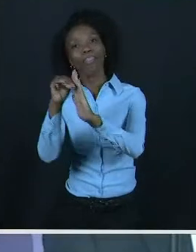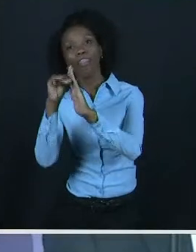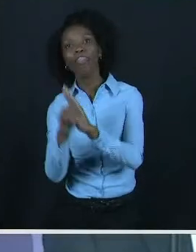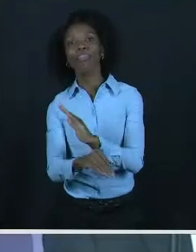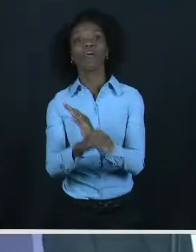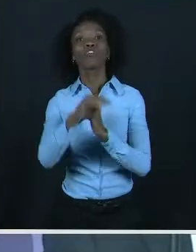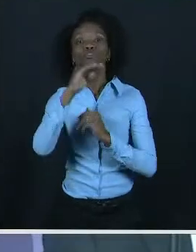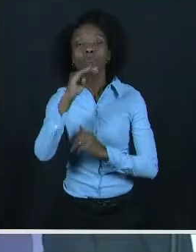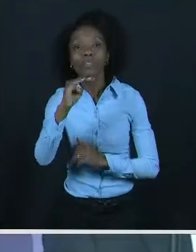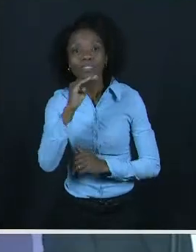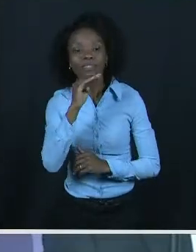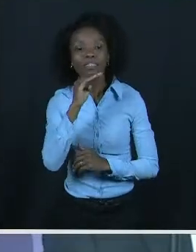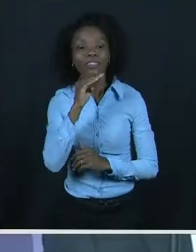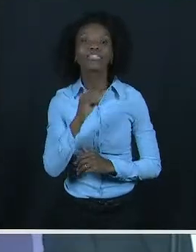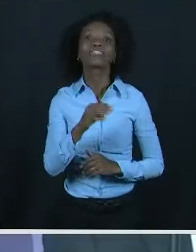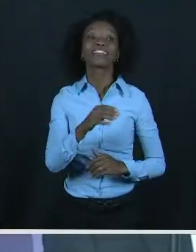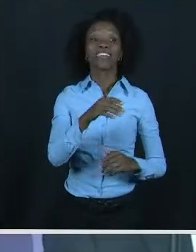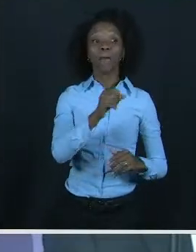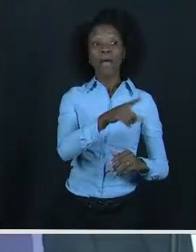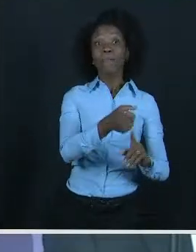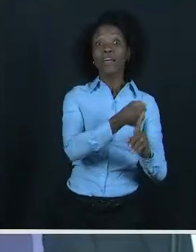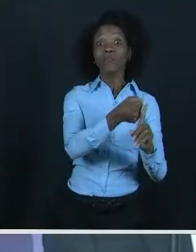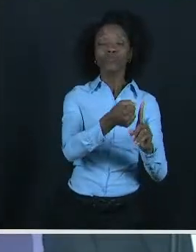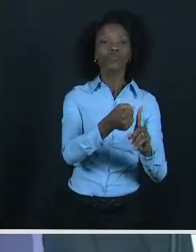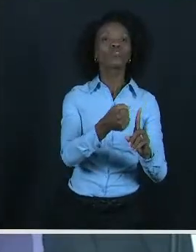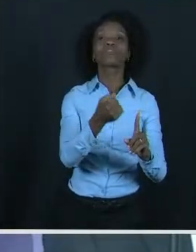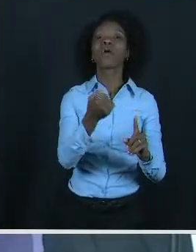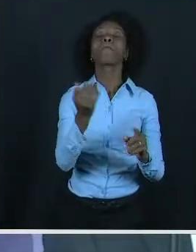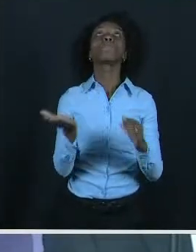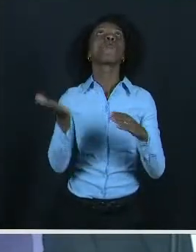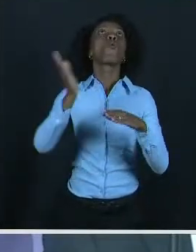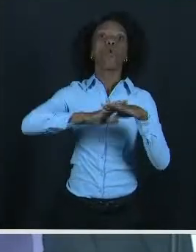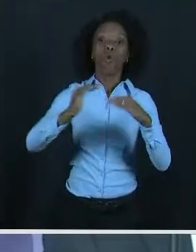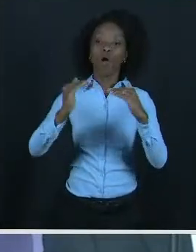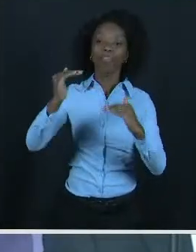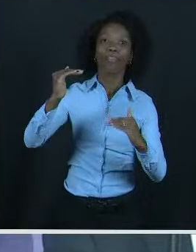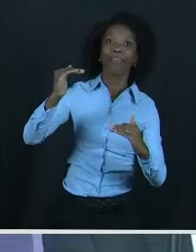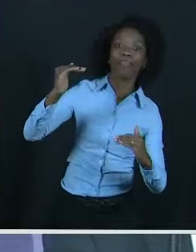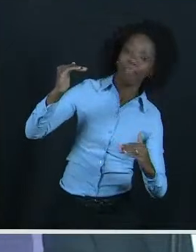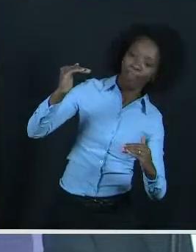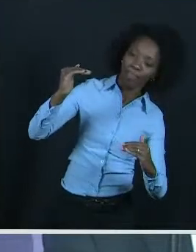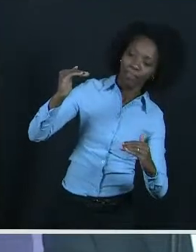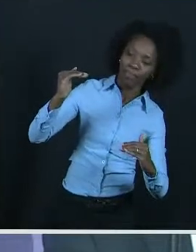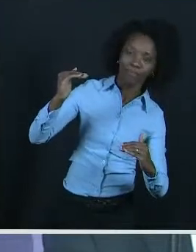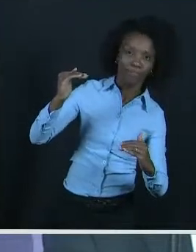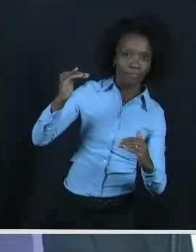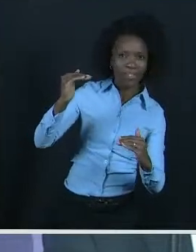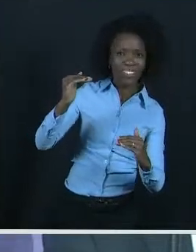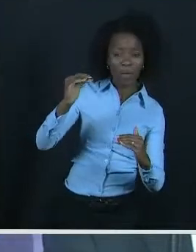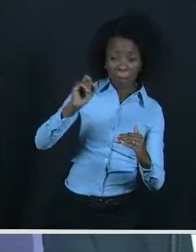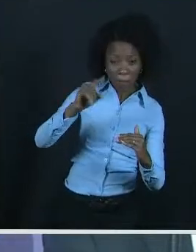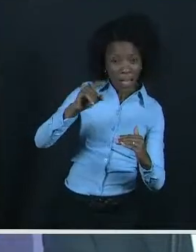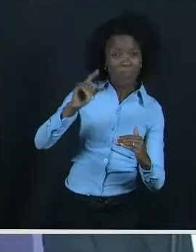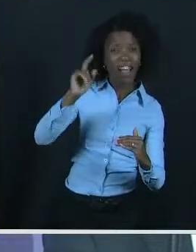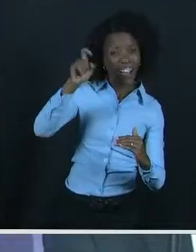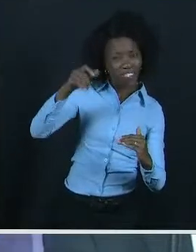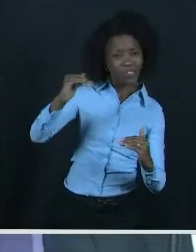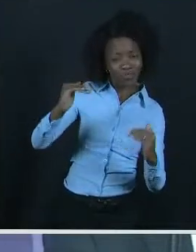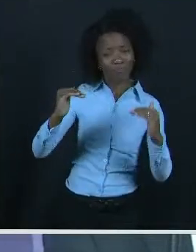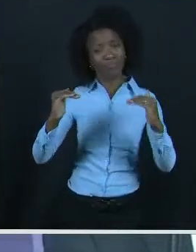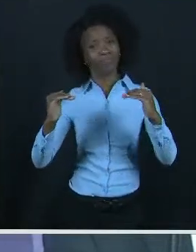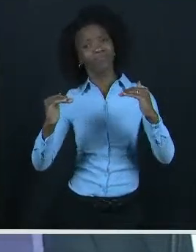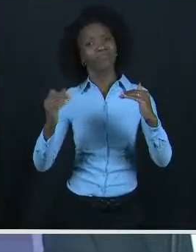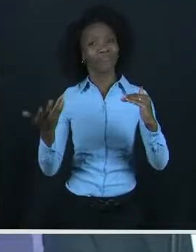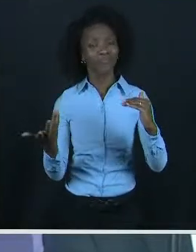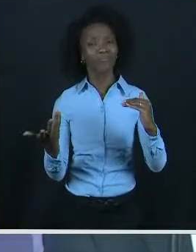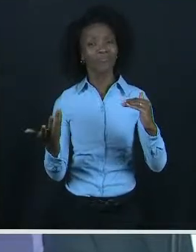and amplifies inequality. And that inequality has to stop. I've watched this